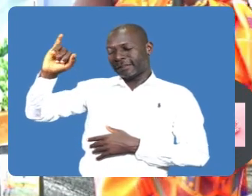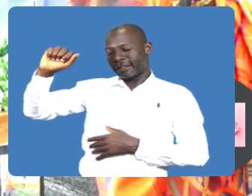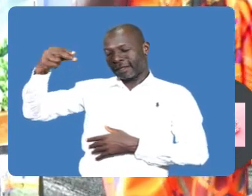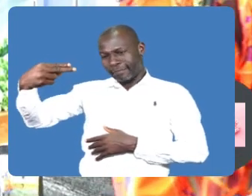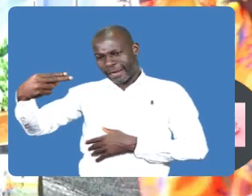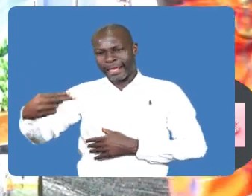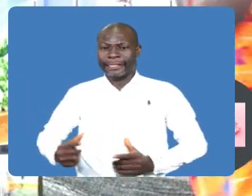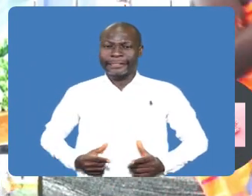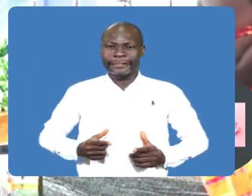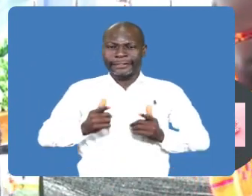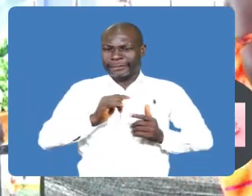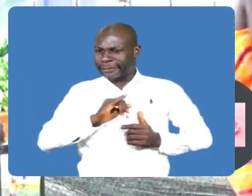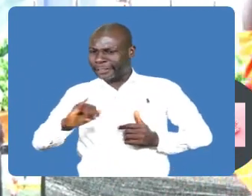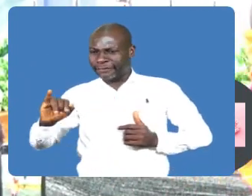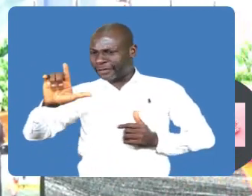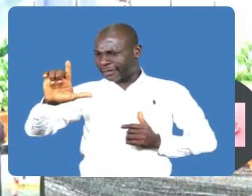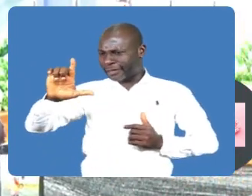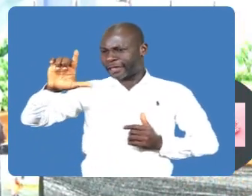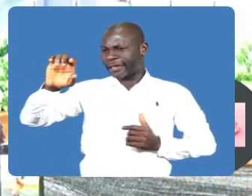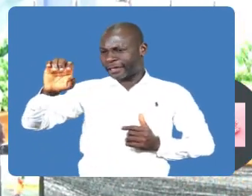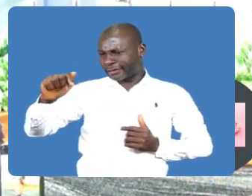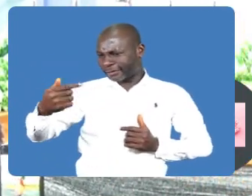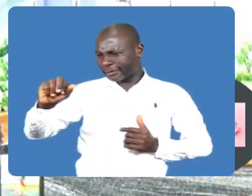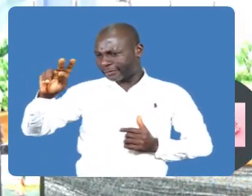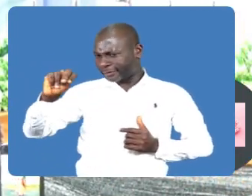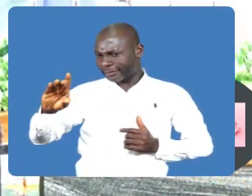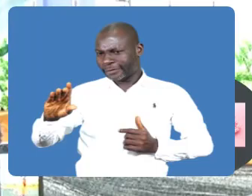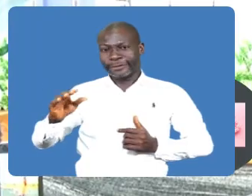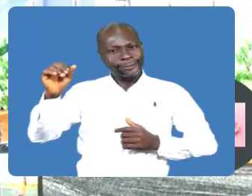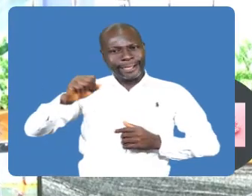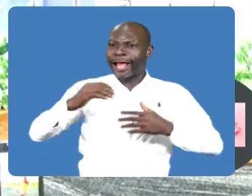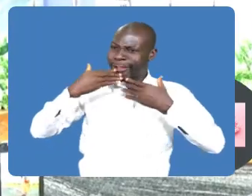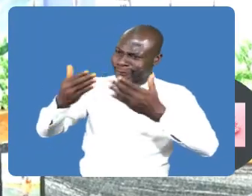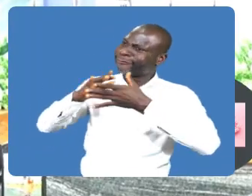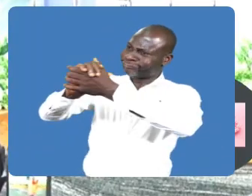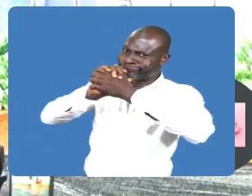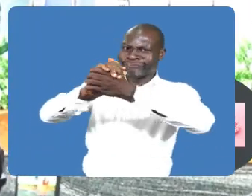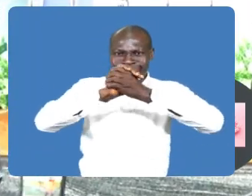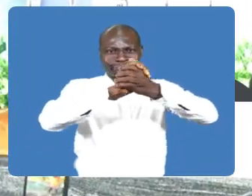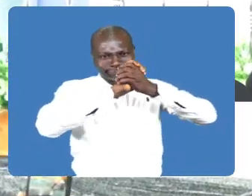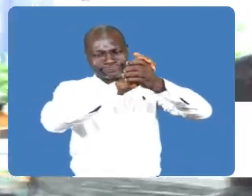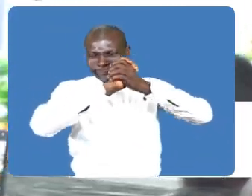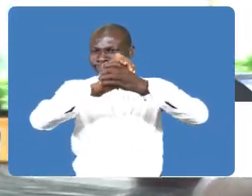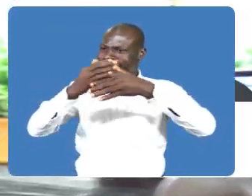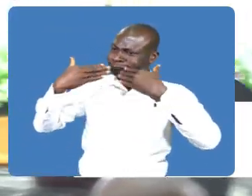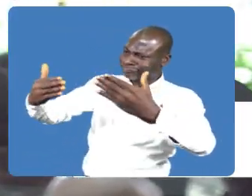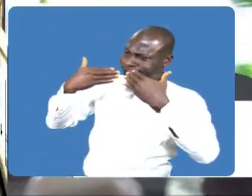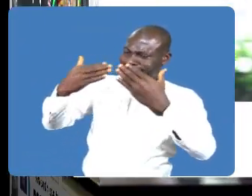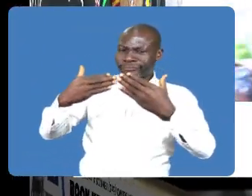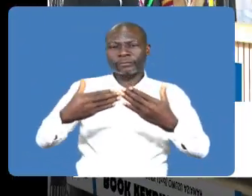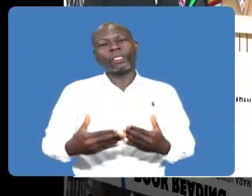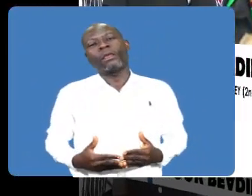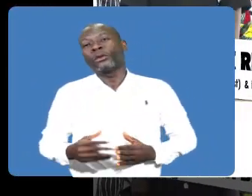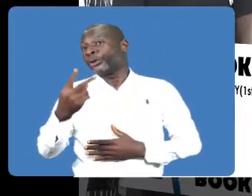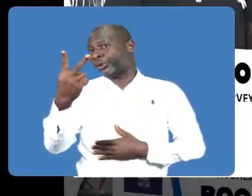a living legend by all standards. Thank you. Please give it up, give it up, give it up, give it up, give it up, give